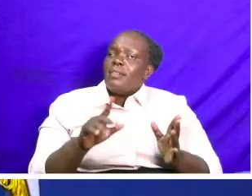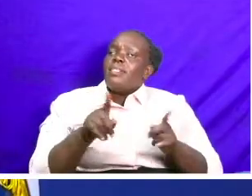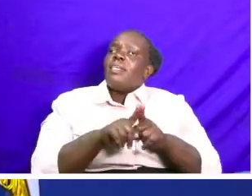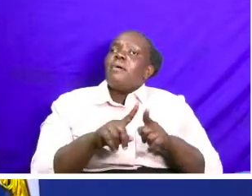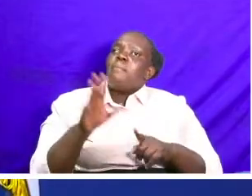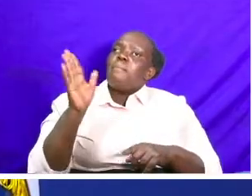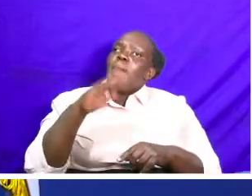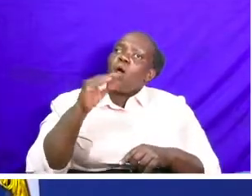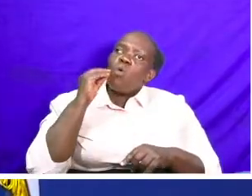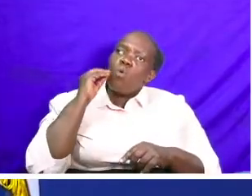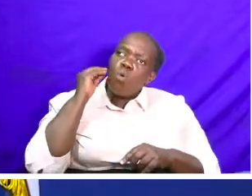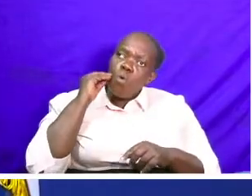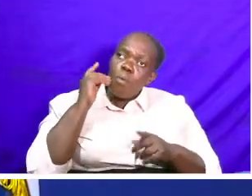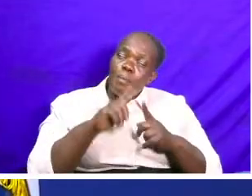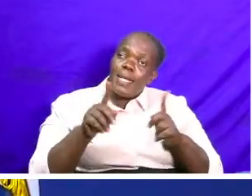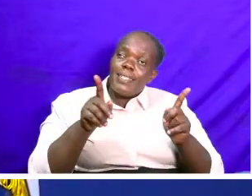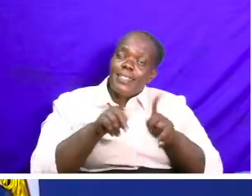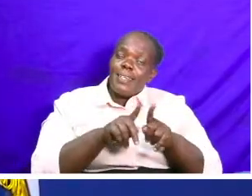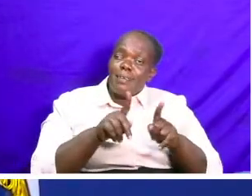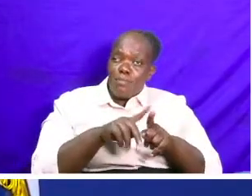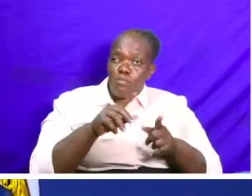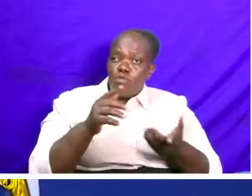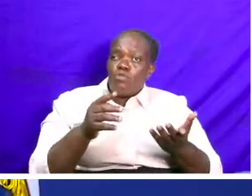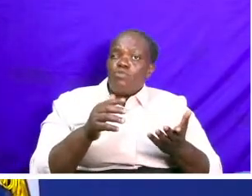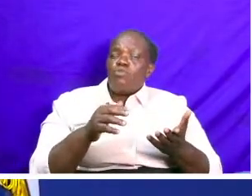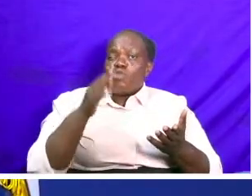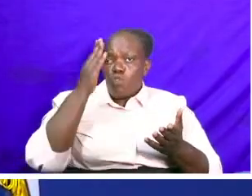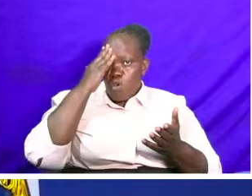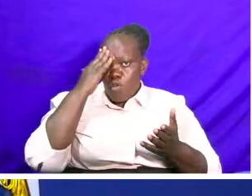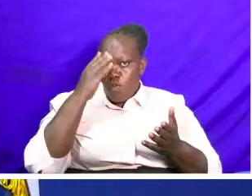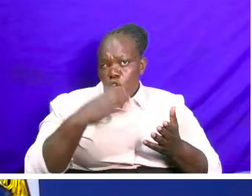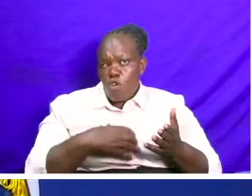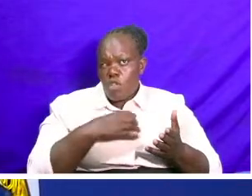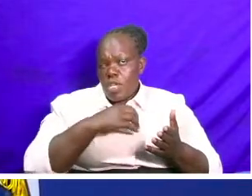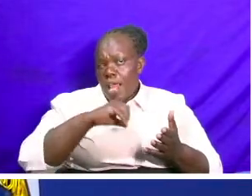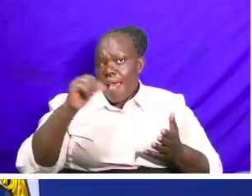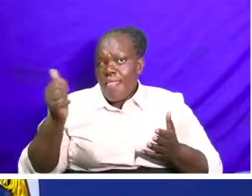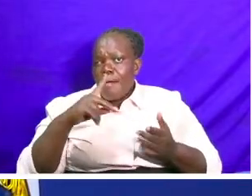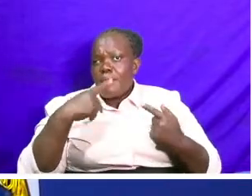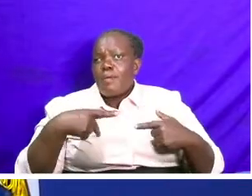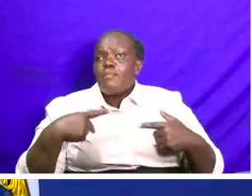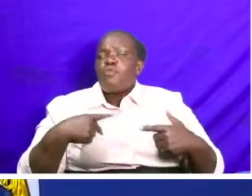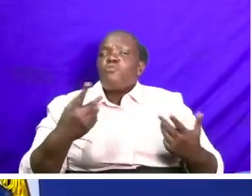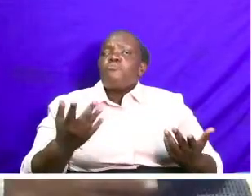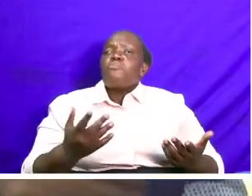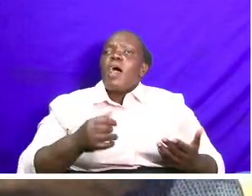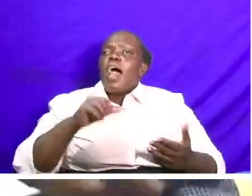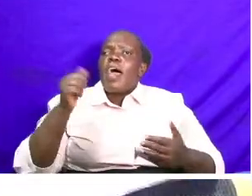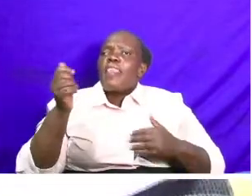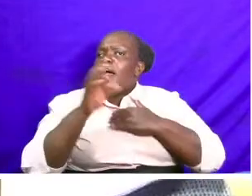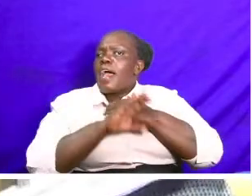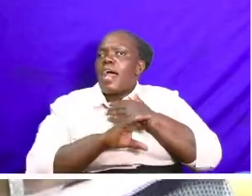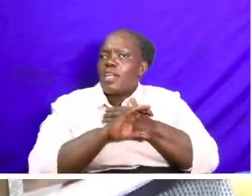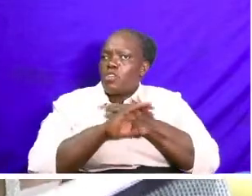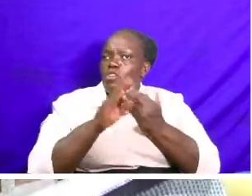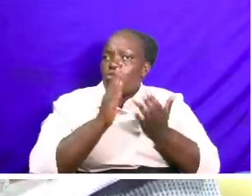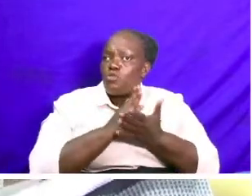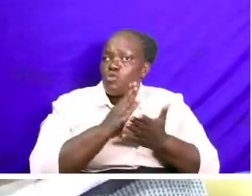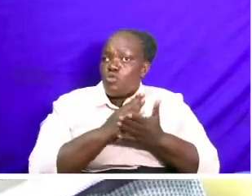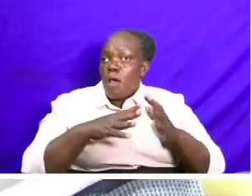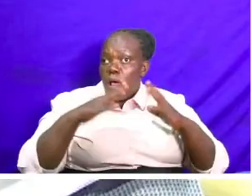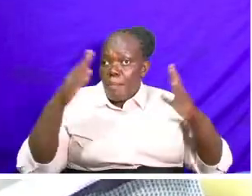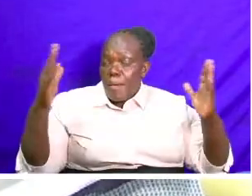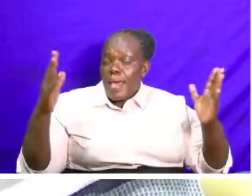returning home, but also we are known for hosting other people from other countries. We have actually the